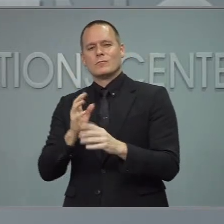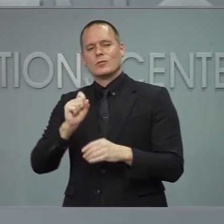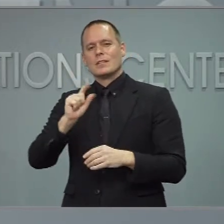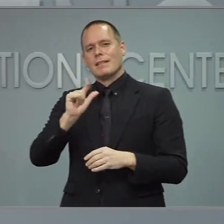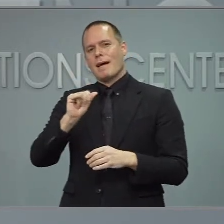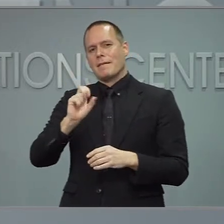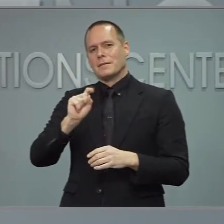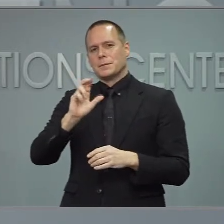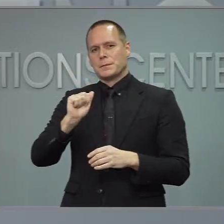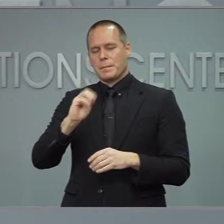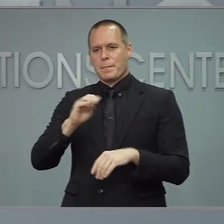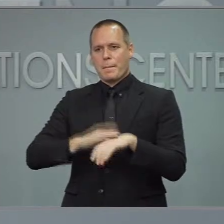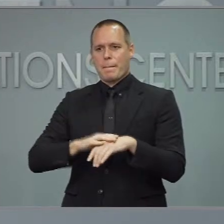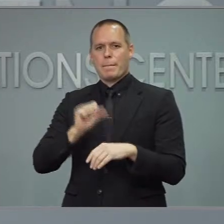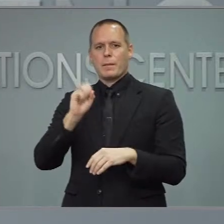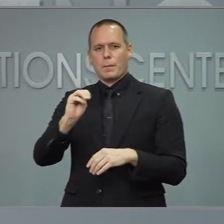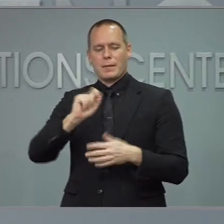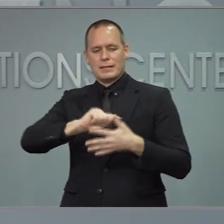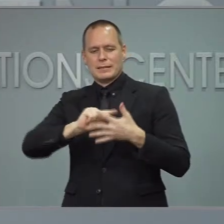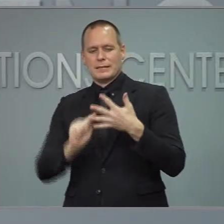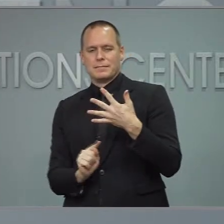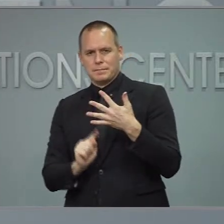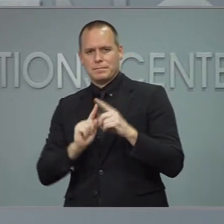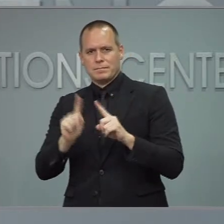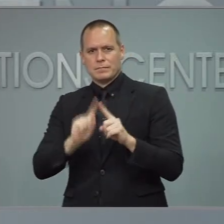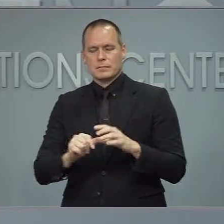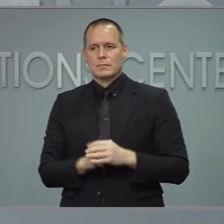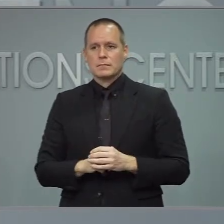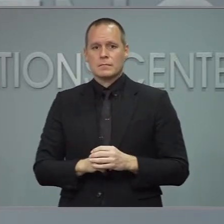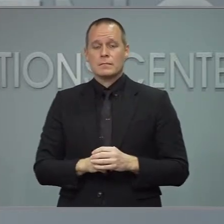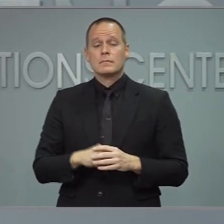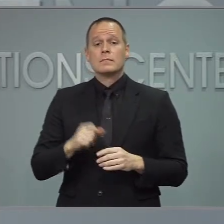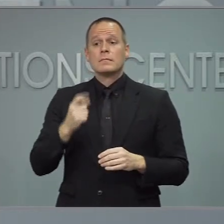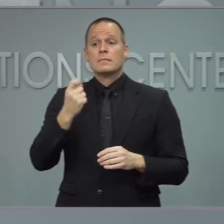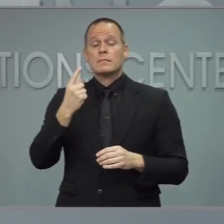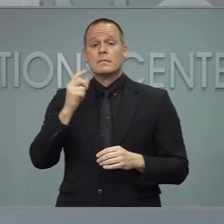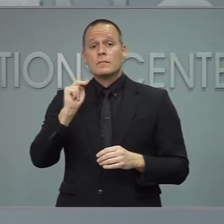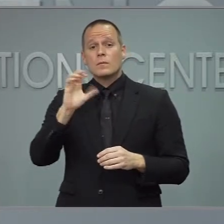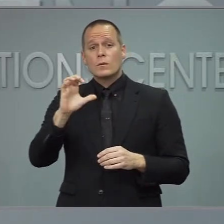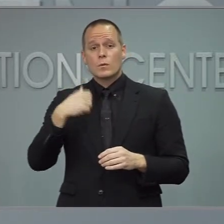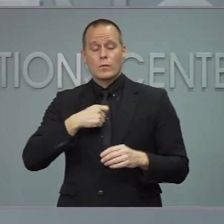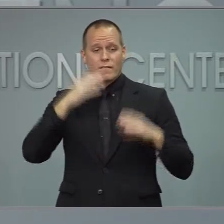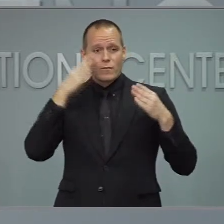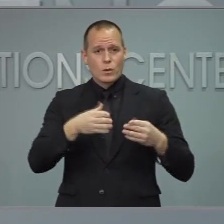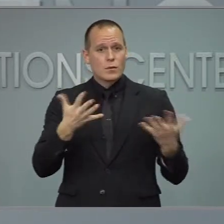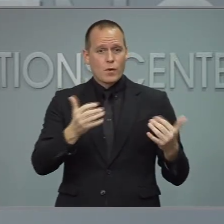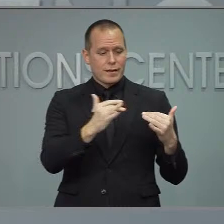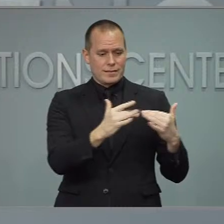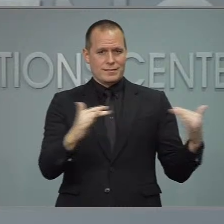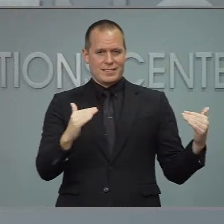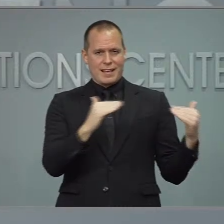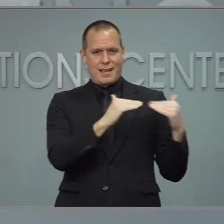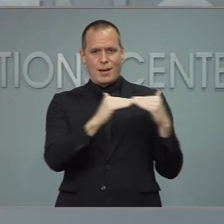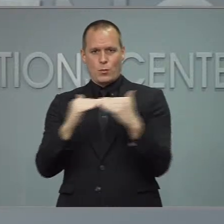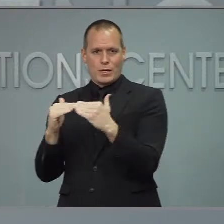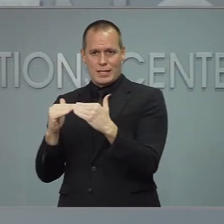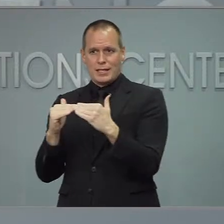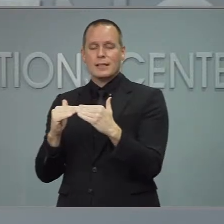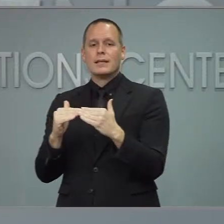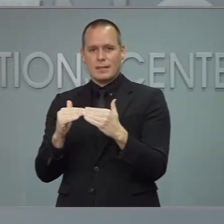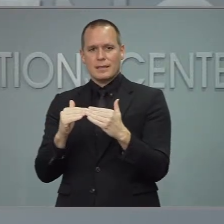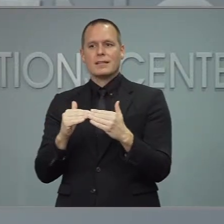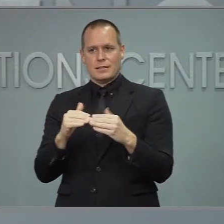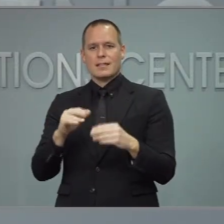Our focus on equity is getting national attention. As Governor Cooper mentioned, this week, Bloomberg News recognized